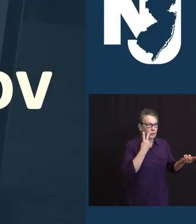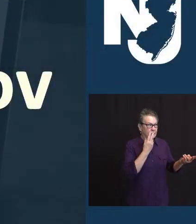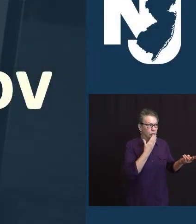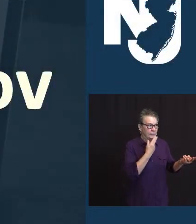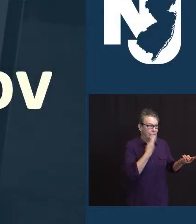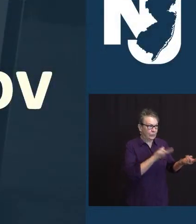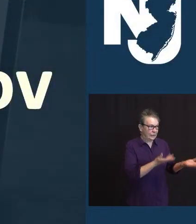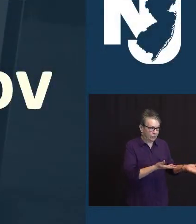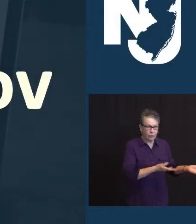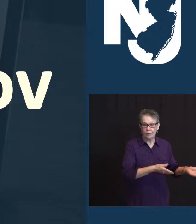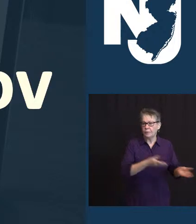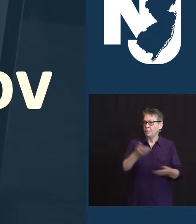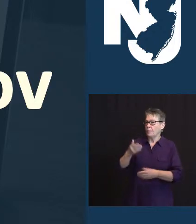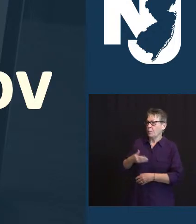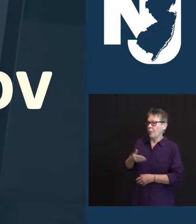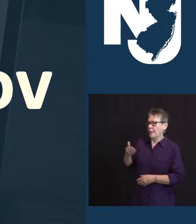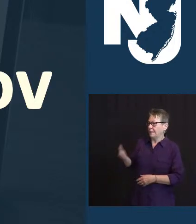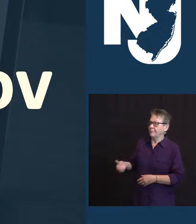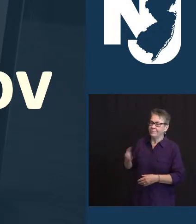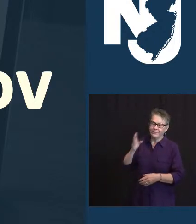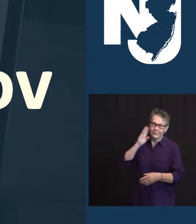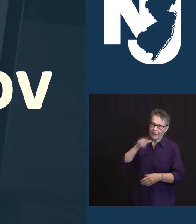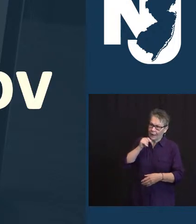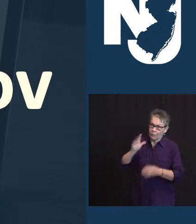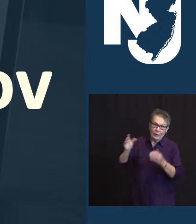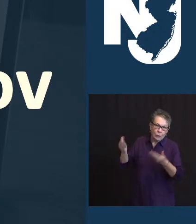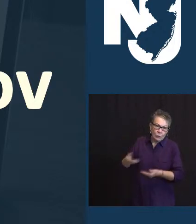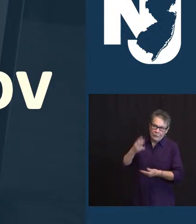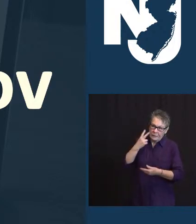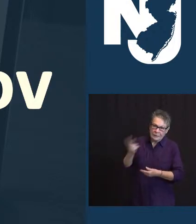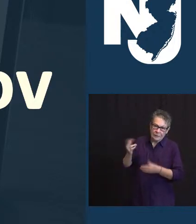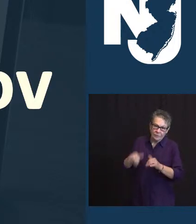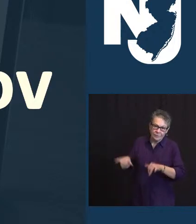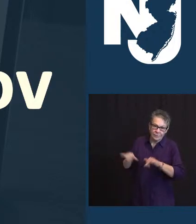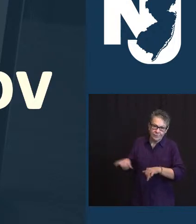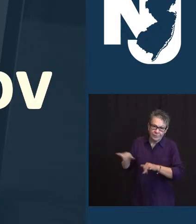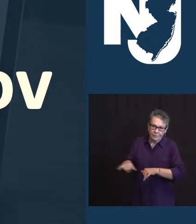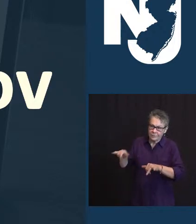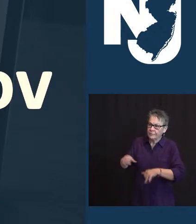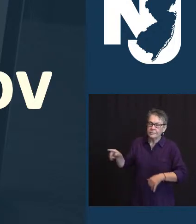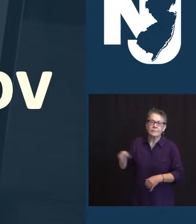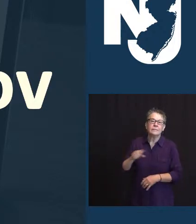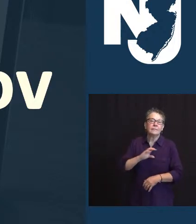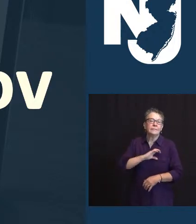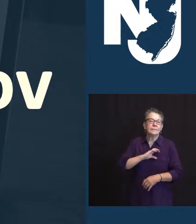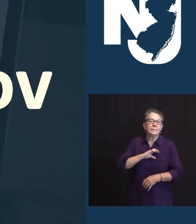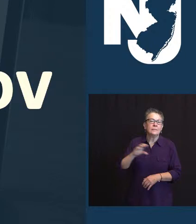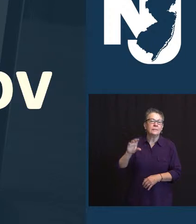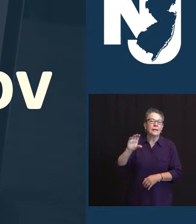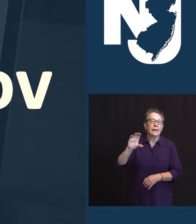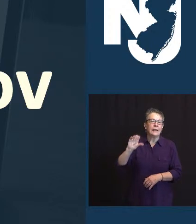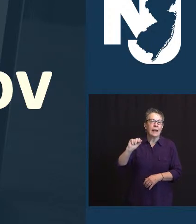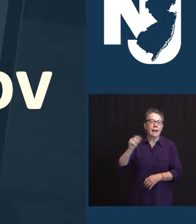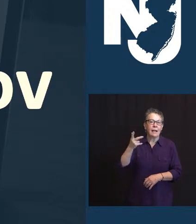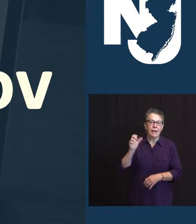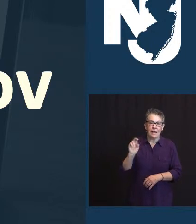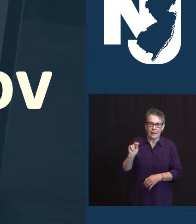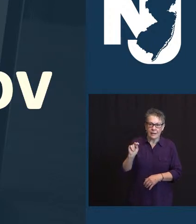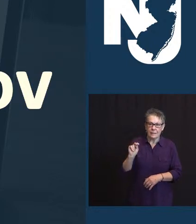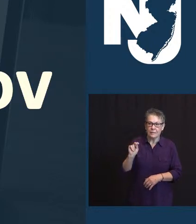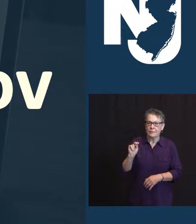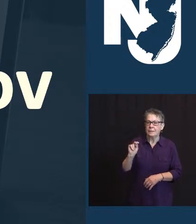guy who needs no introduction, the Superintendent of the State Police, Colonel Pat Callahan, Director of the Office of Homeland Security and Preparedness, Jared Maples, Chief